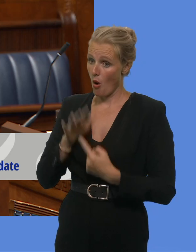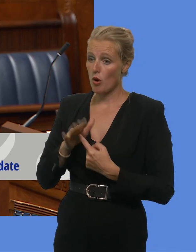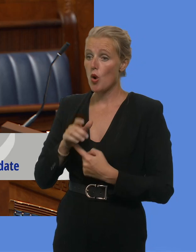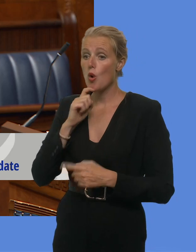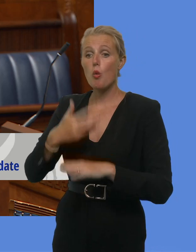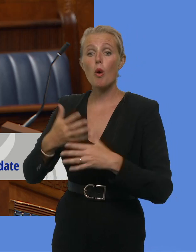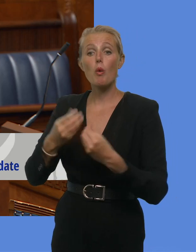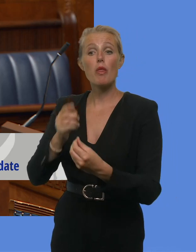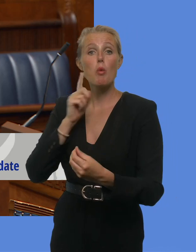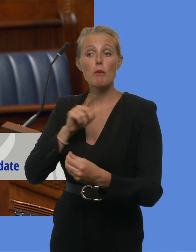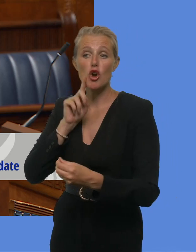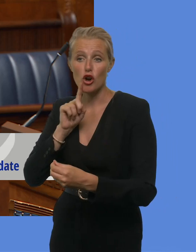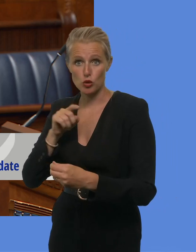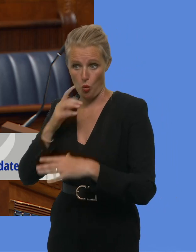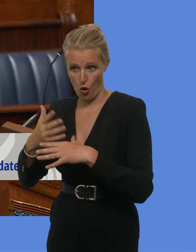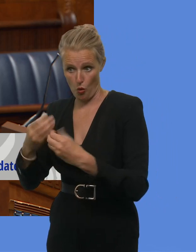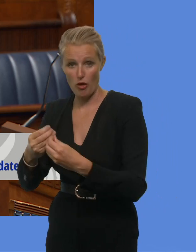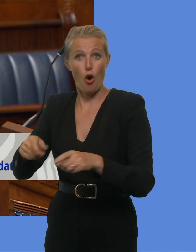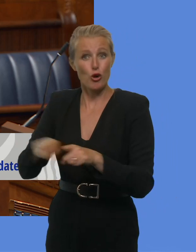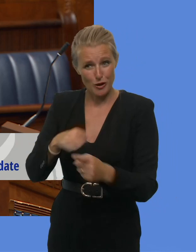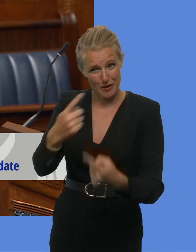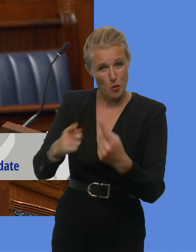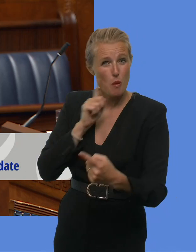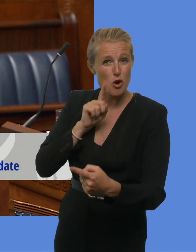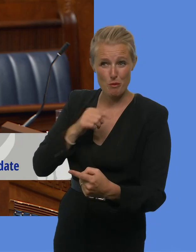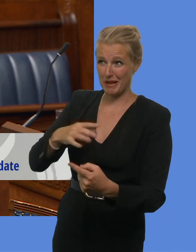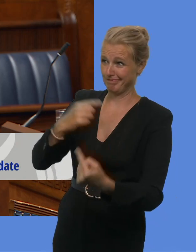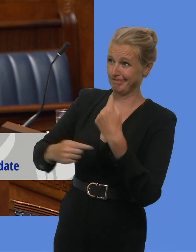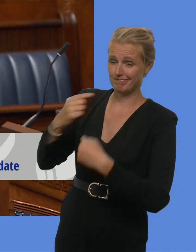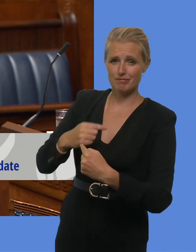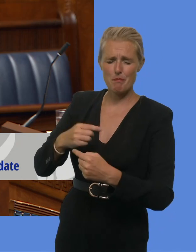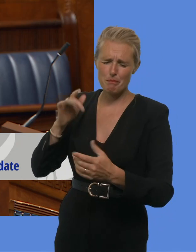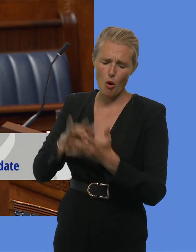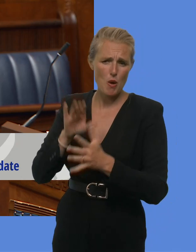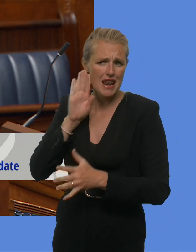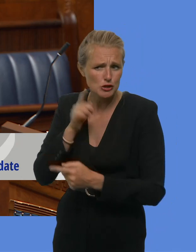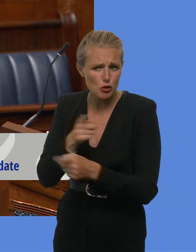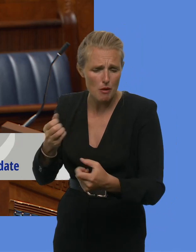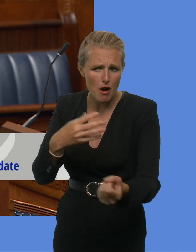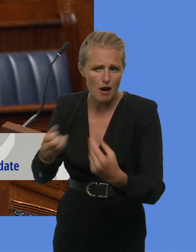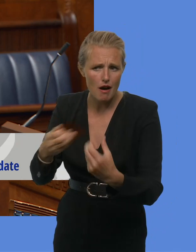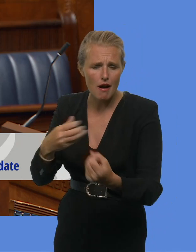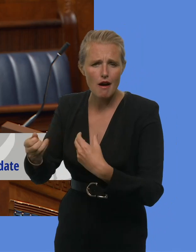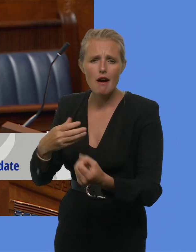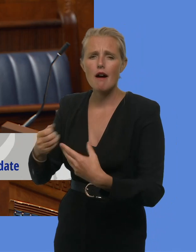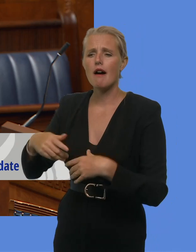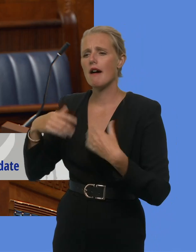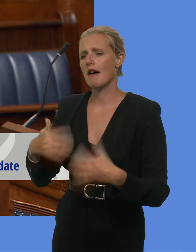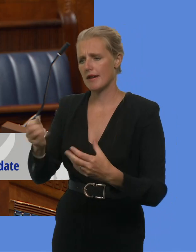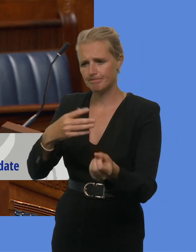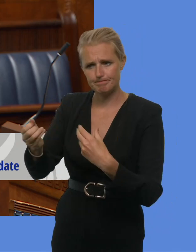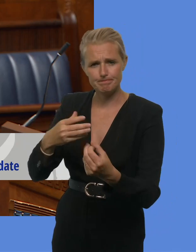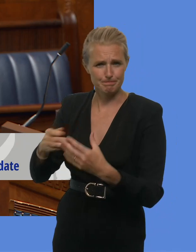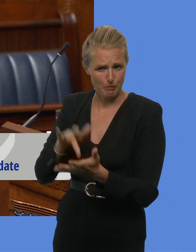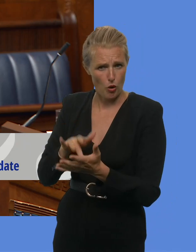also those women and girls that then themselves have been touched by that abuse, the trauma and the activities of